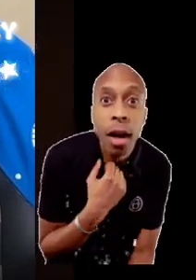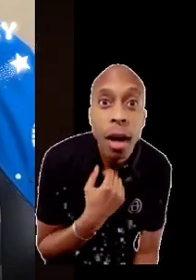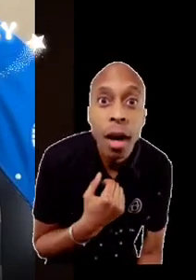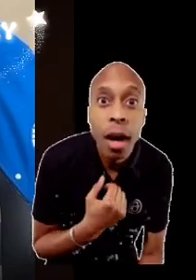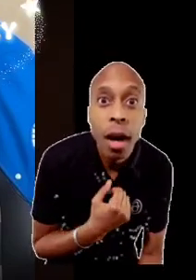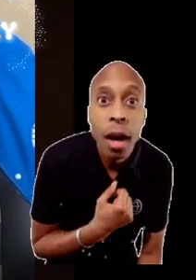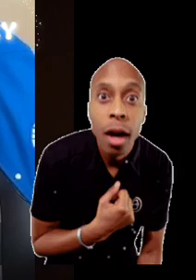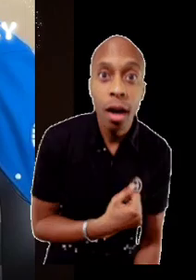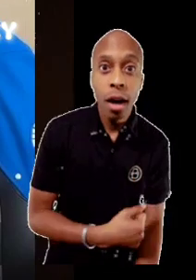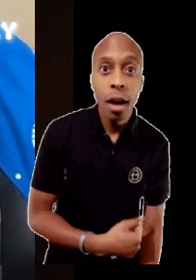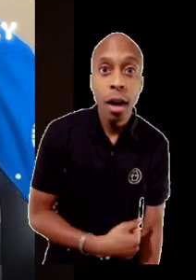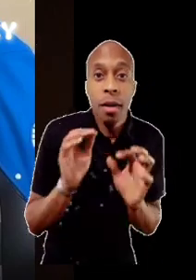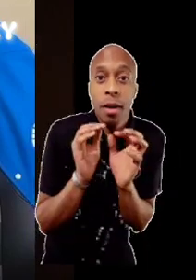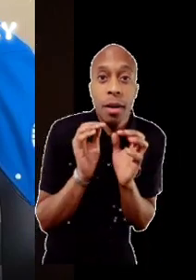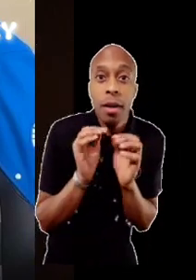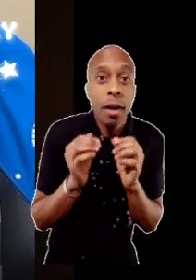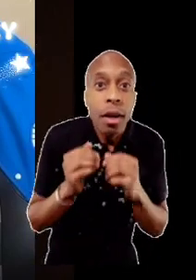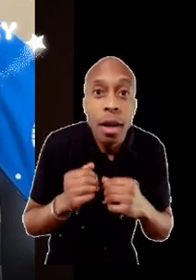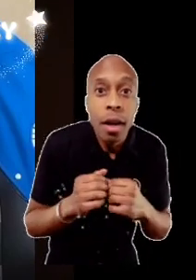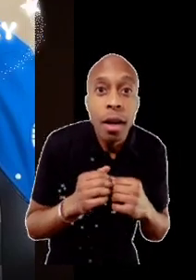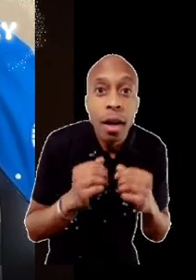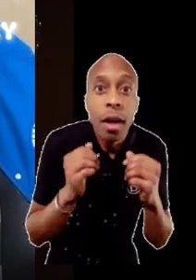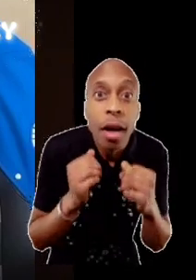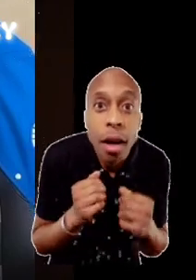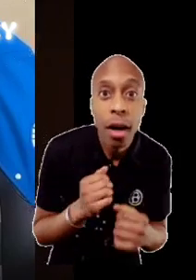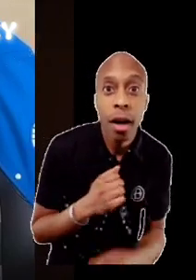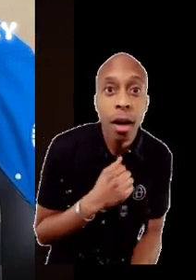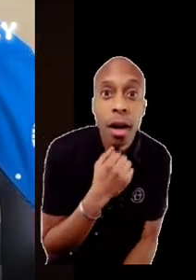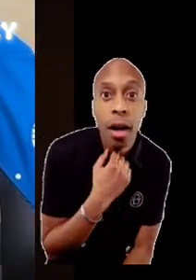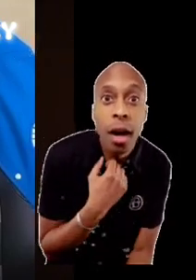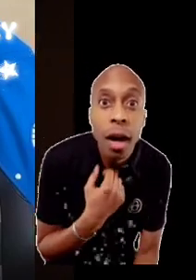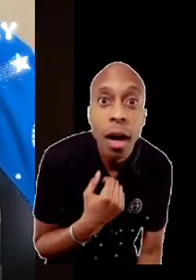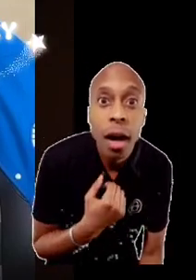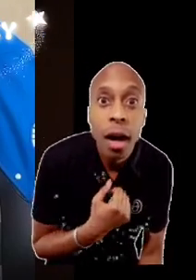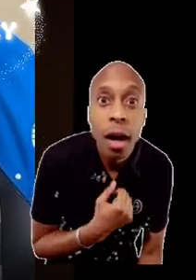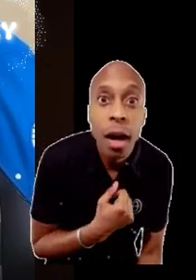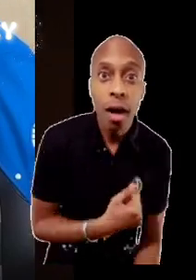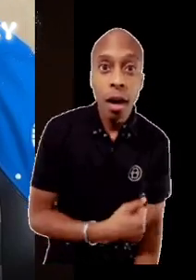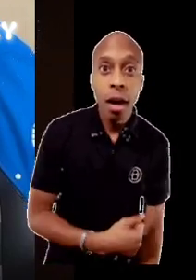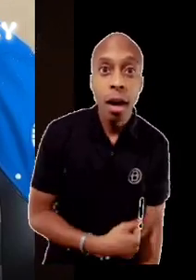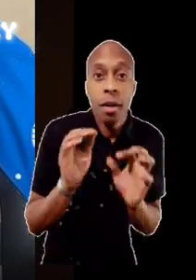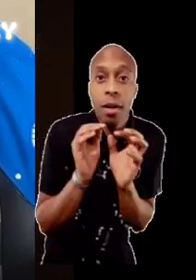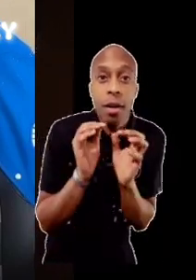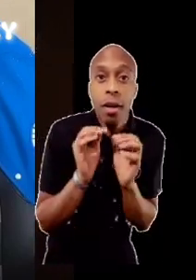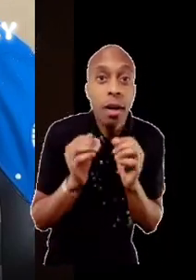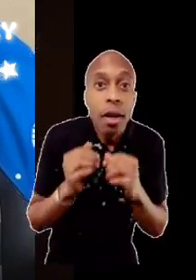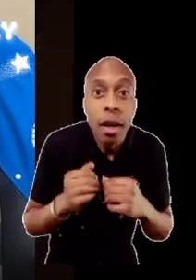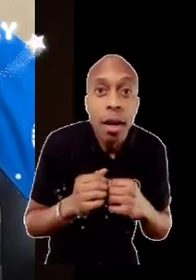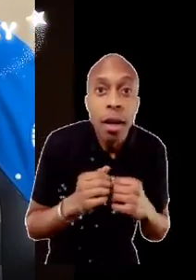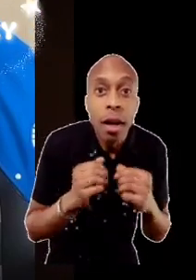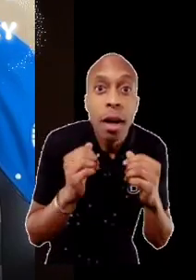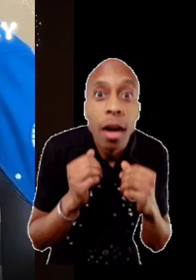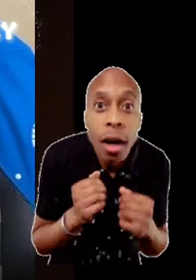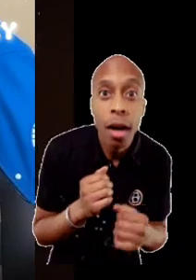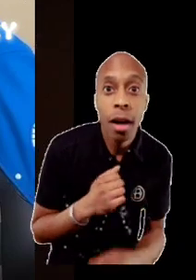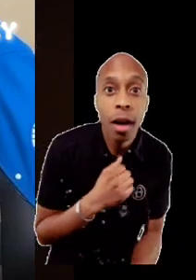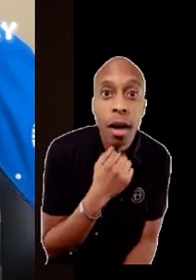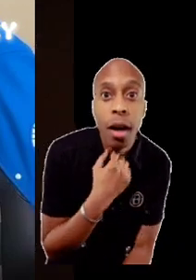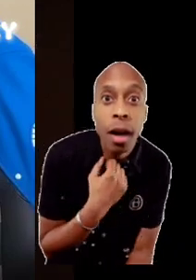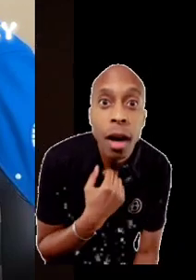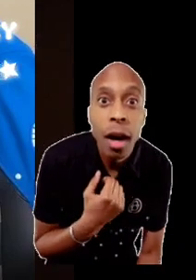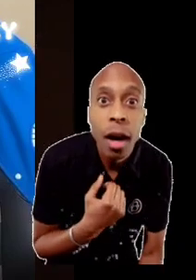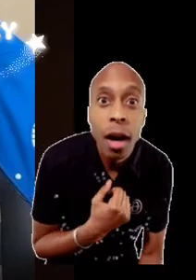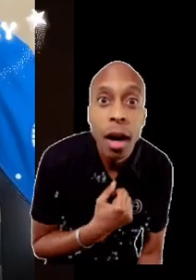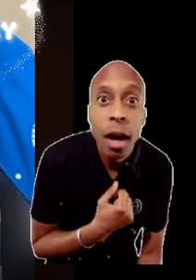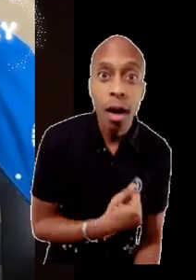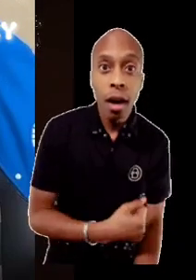How? Understand English? Huh? Don't you come from Jamaica and come over in America and feel like say you're not